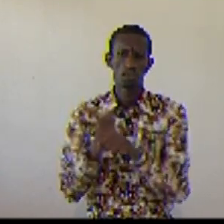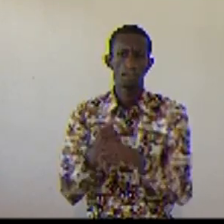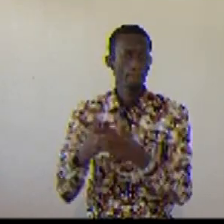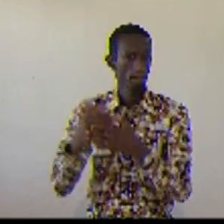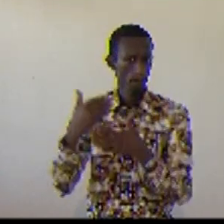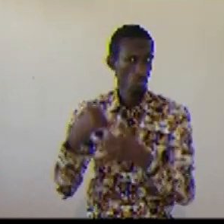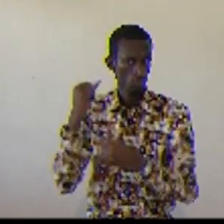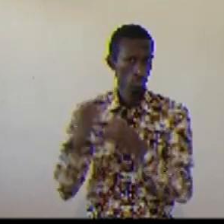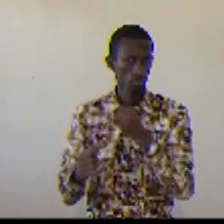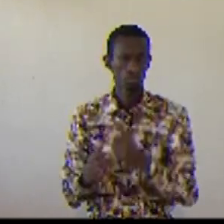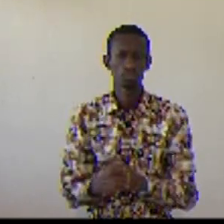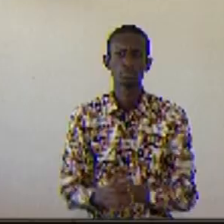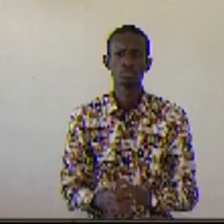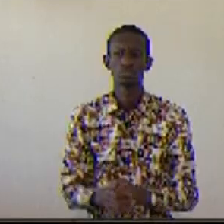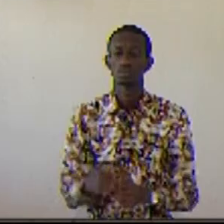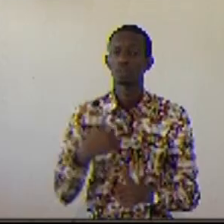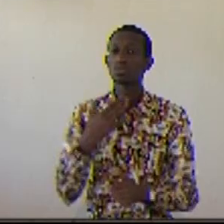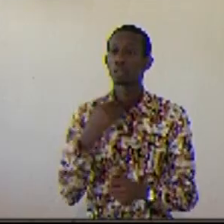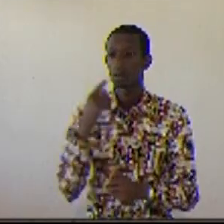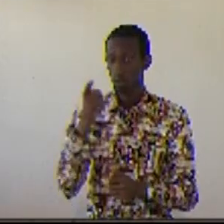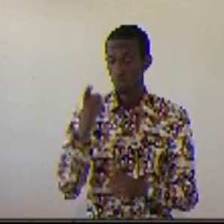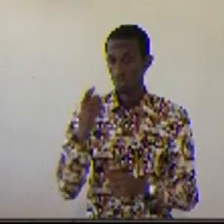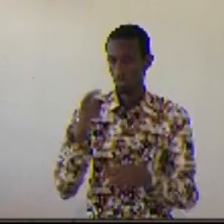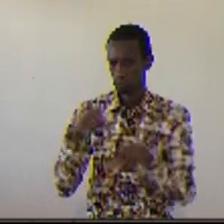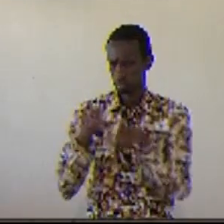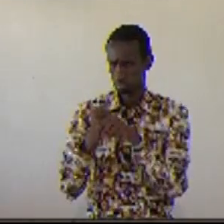we wind up, I want you to look at this question.